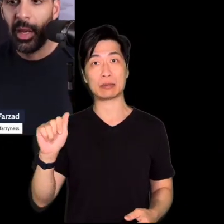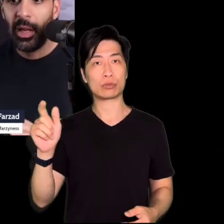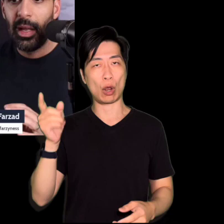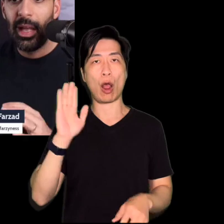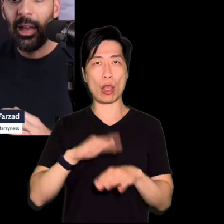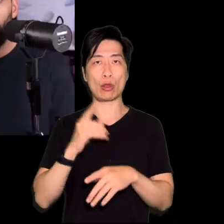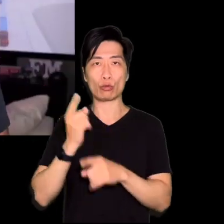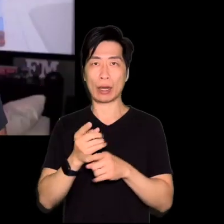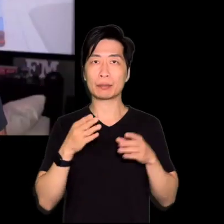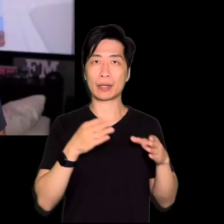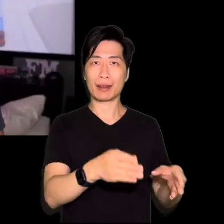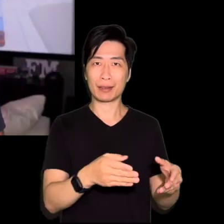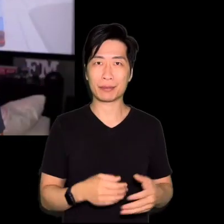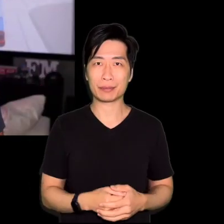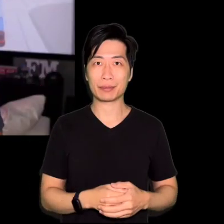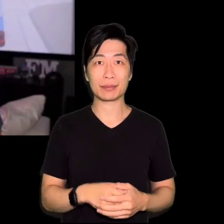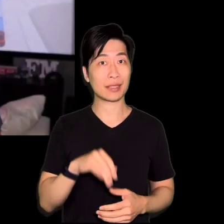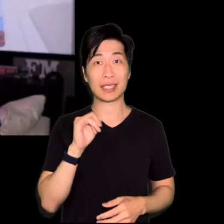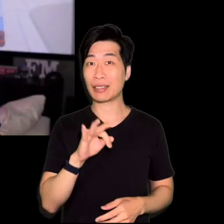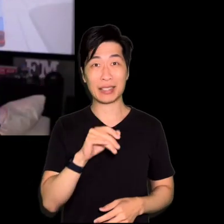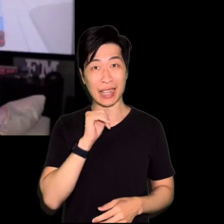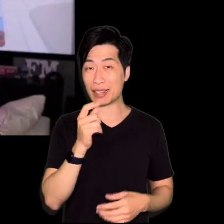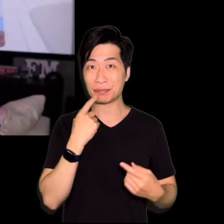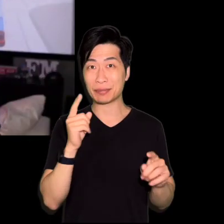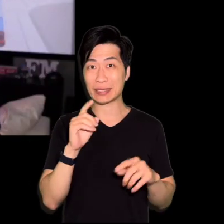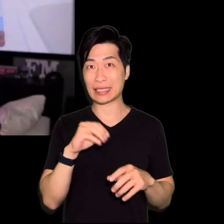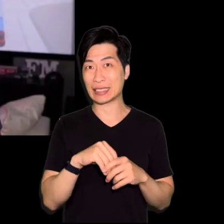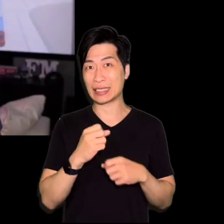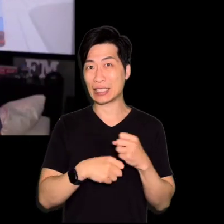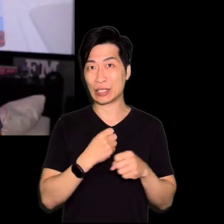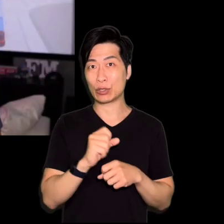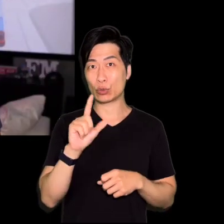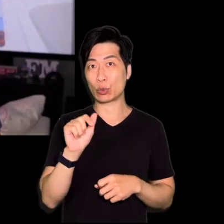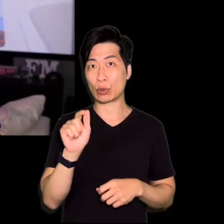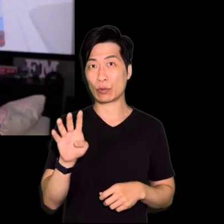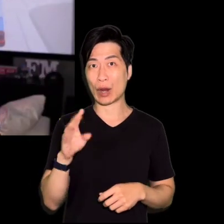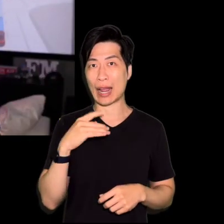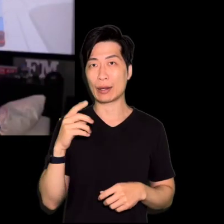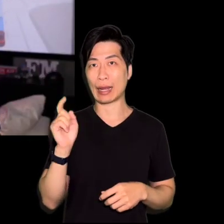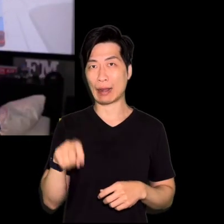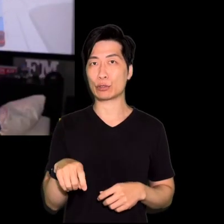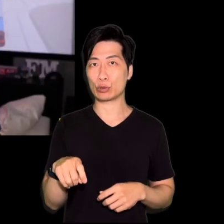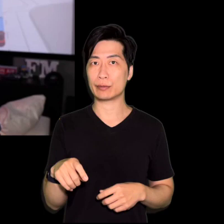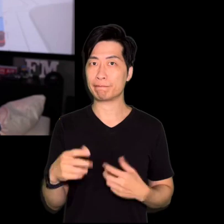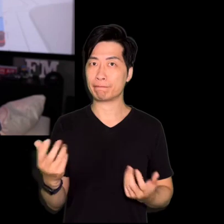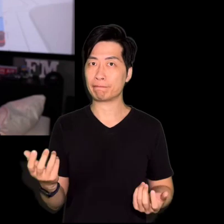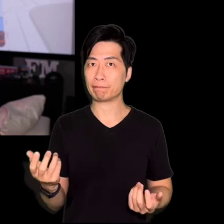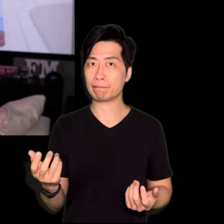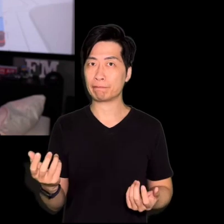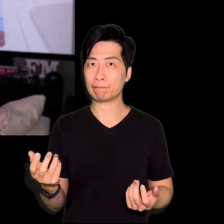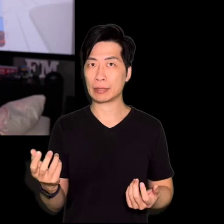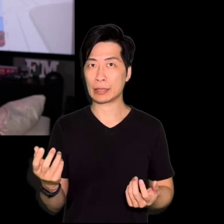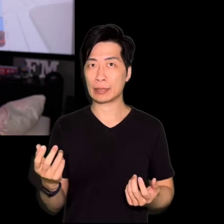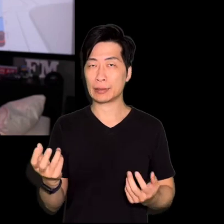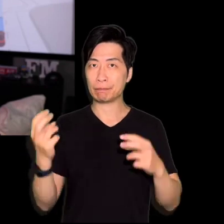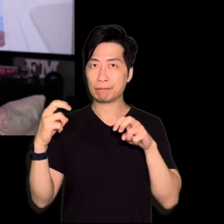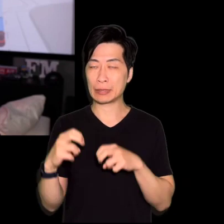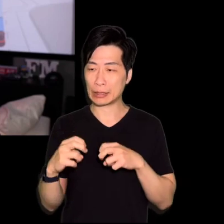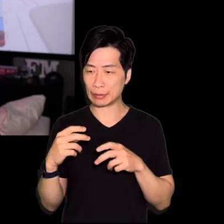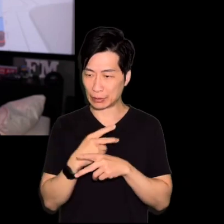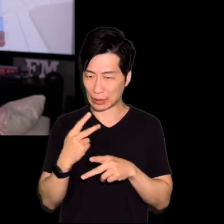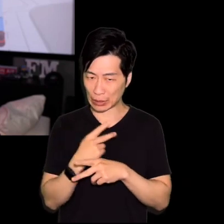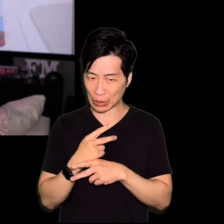track. If that doesn't happen in 2024, I think we need to sit down and say, what's